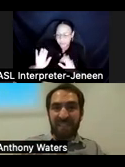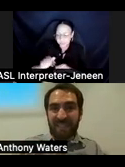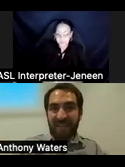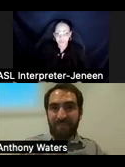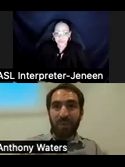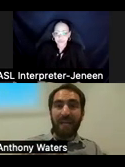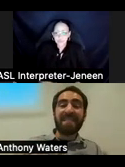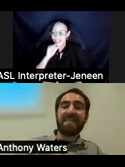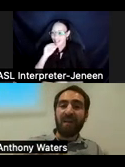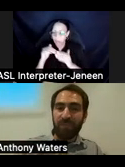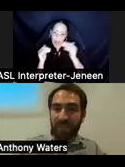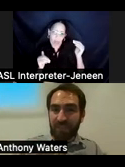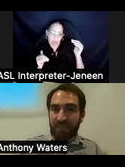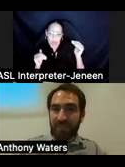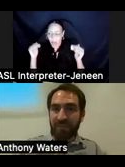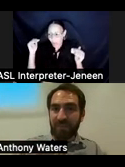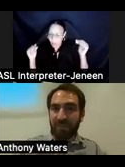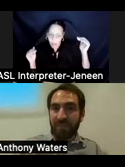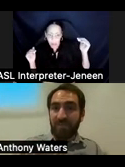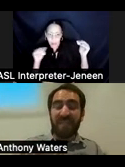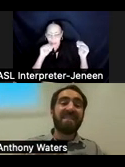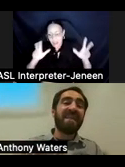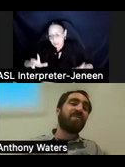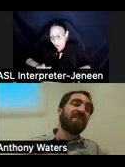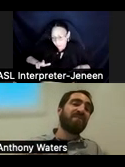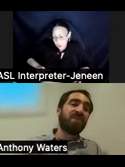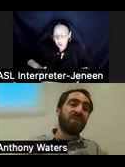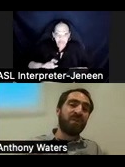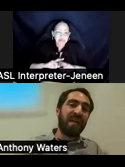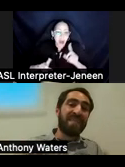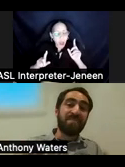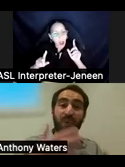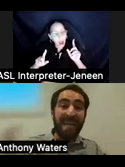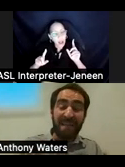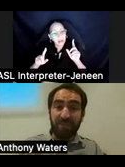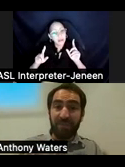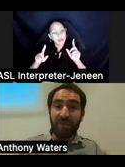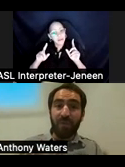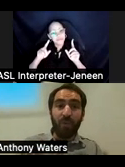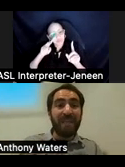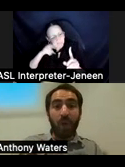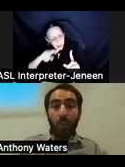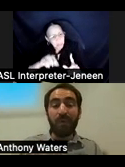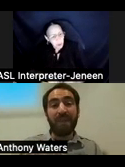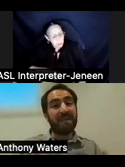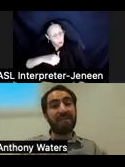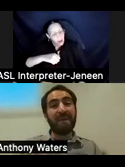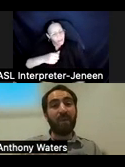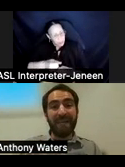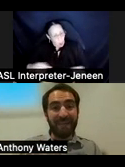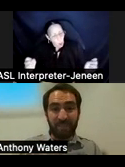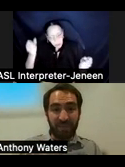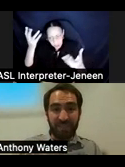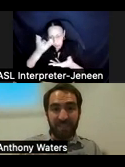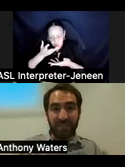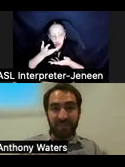as unstable, as selfish, but instead are being viewed as brave for being open with us about what